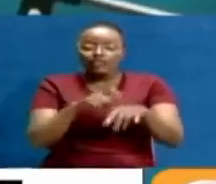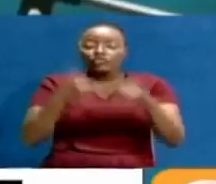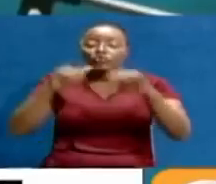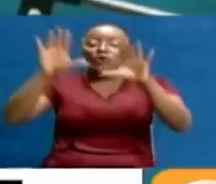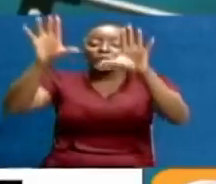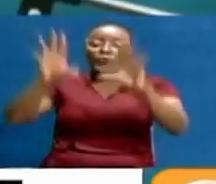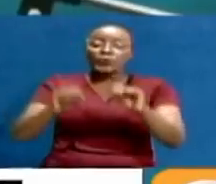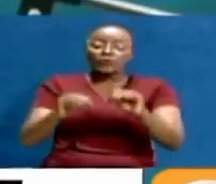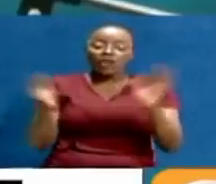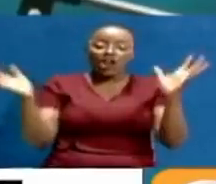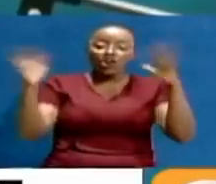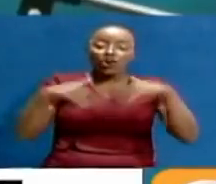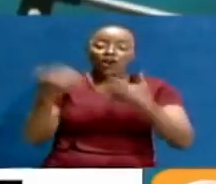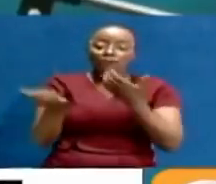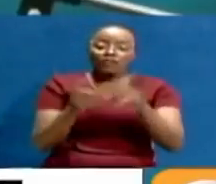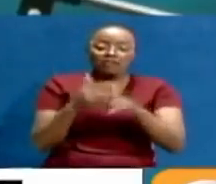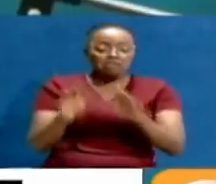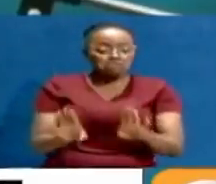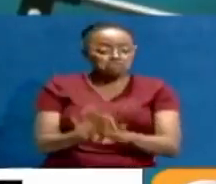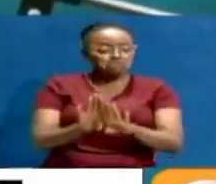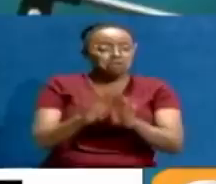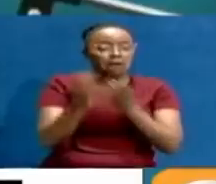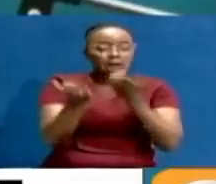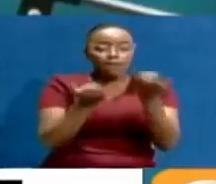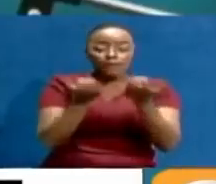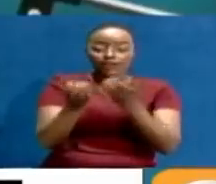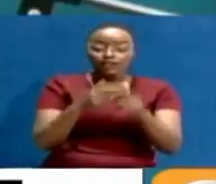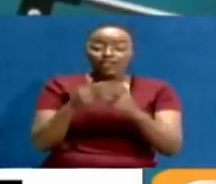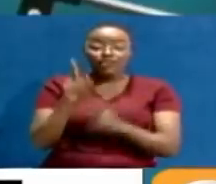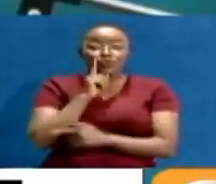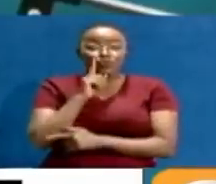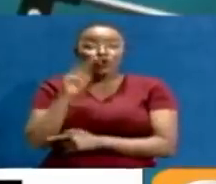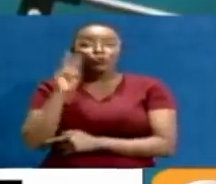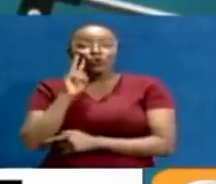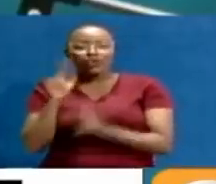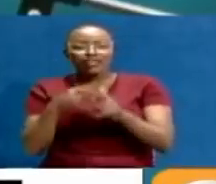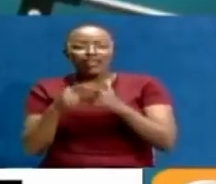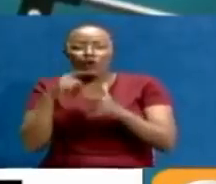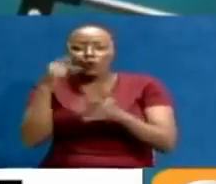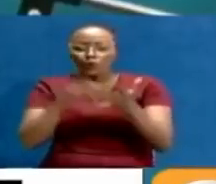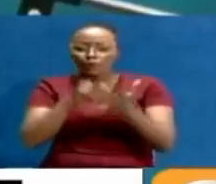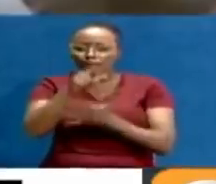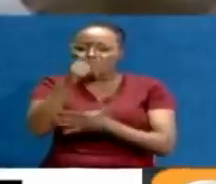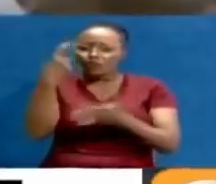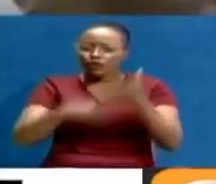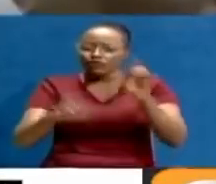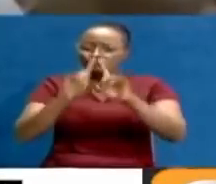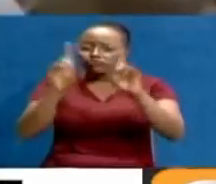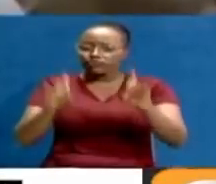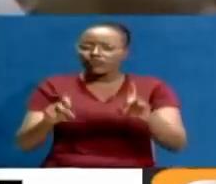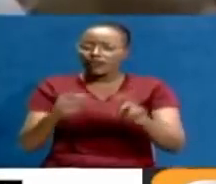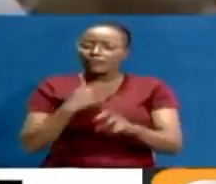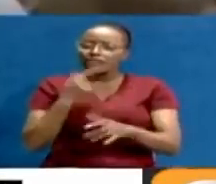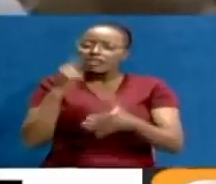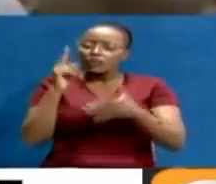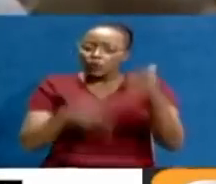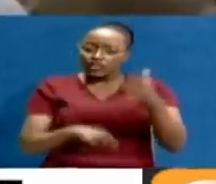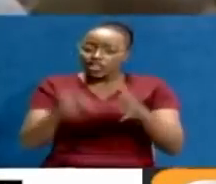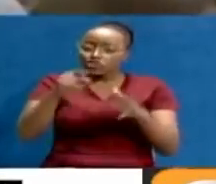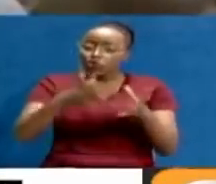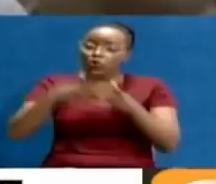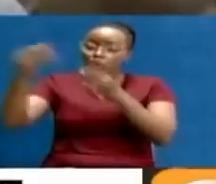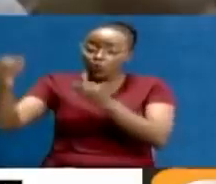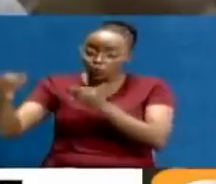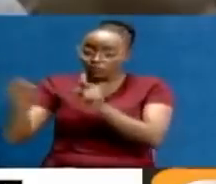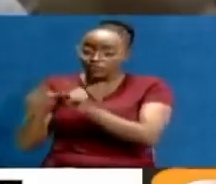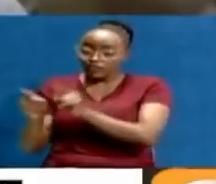yake, anafunga business yake, kesho na kesho kutwa nani anakulipa hiyo kodi? Na mimi nasema tena, mwende mkakusanye